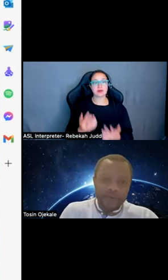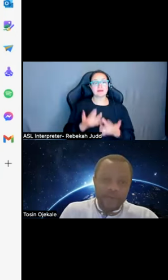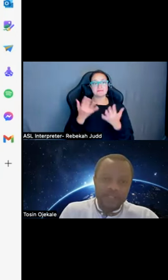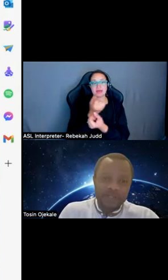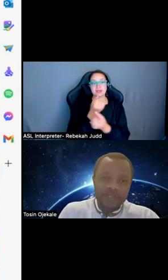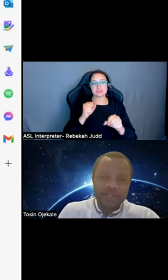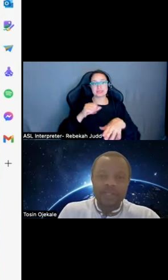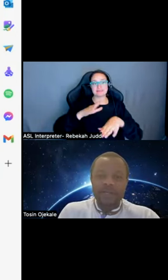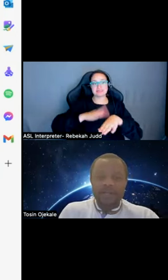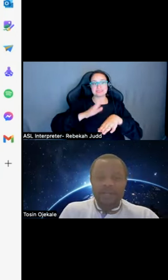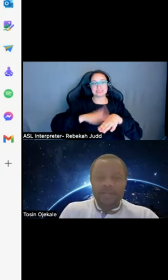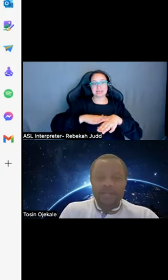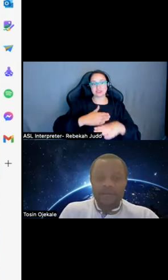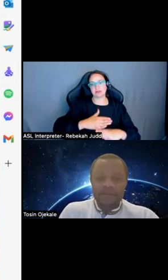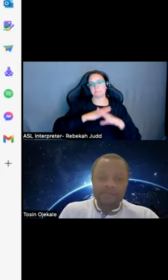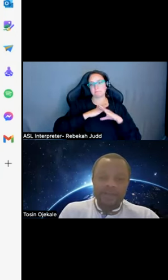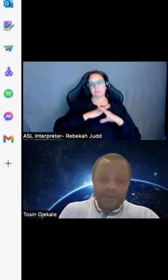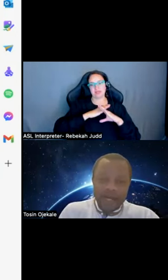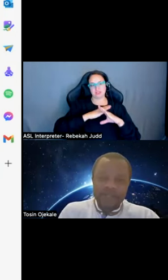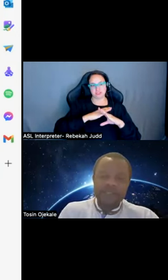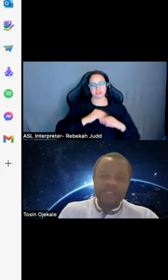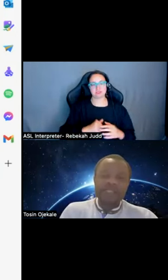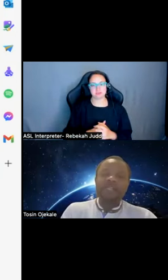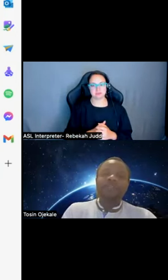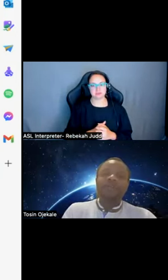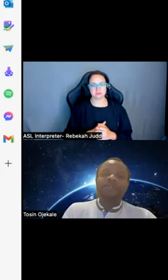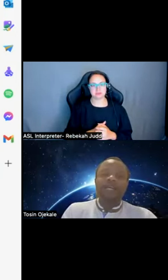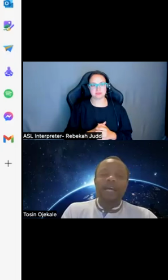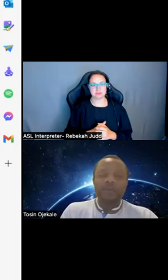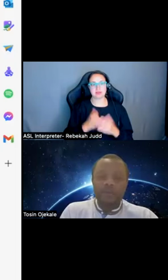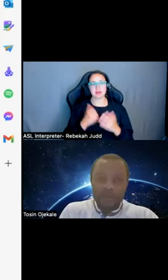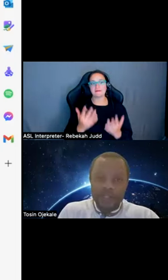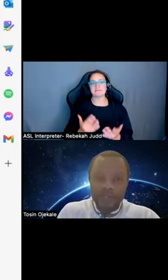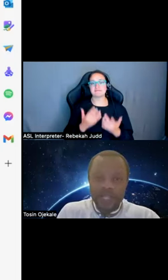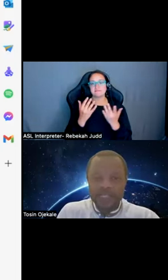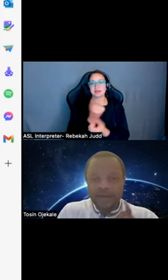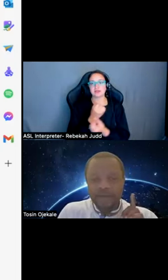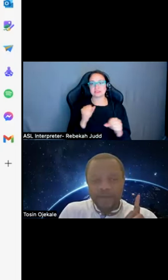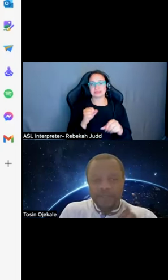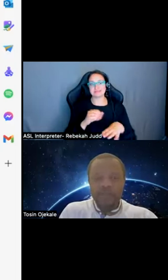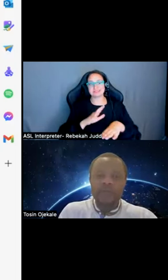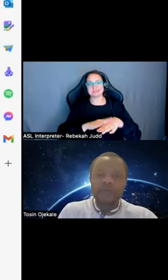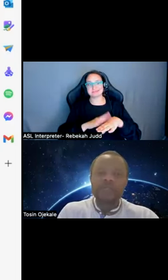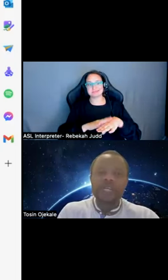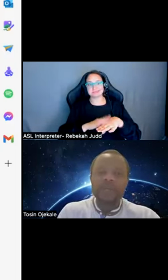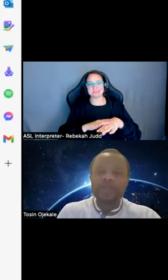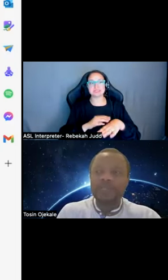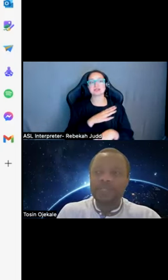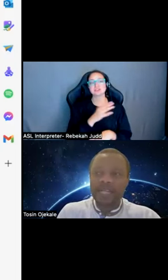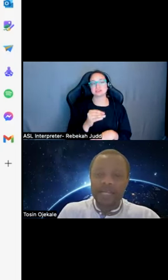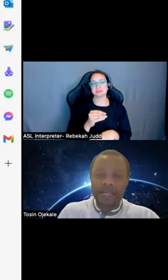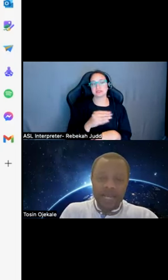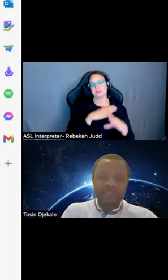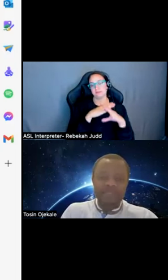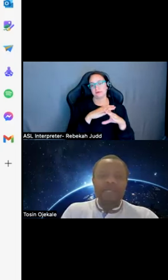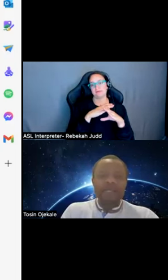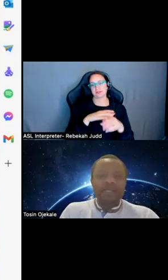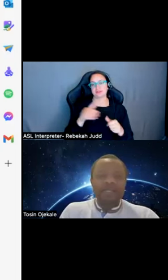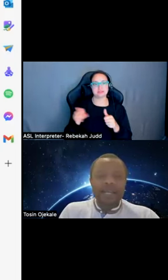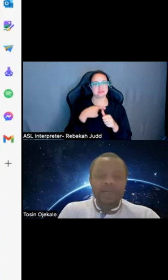and preventions. Fire safety detections and prevention. That's our first goal for today. We need to understand